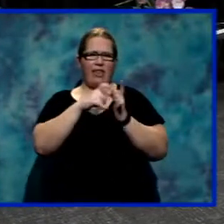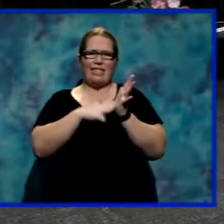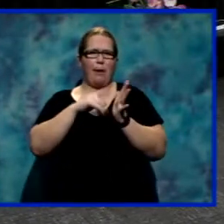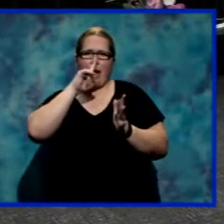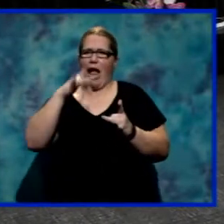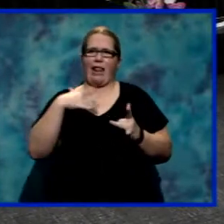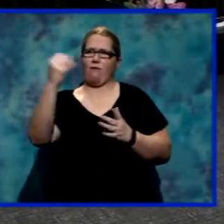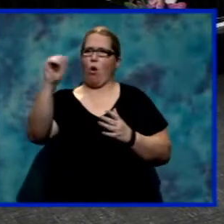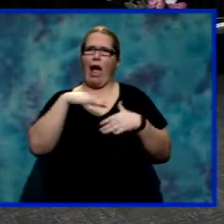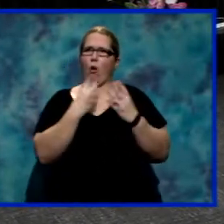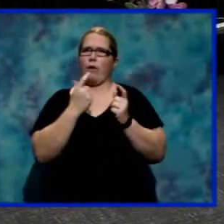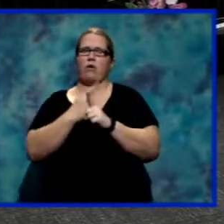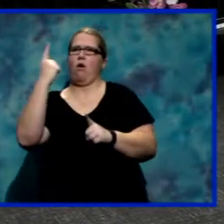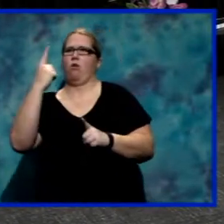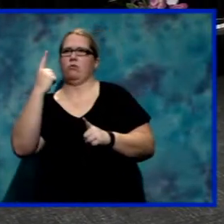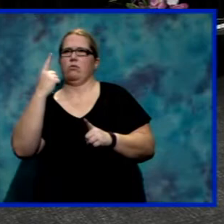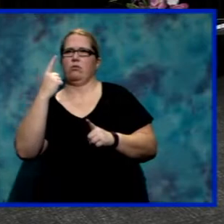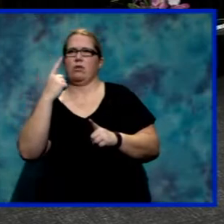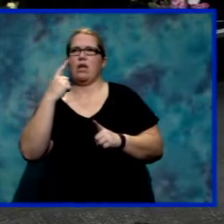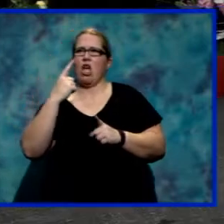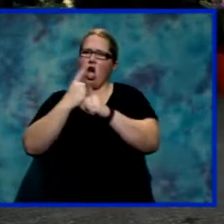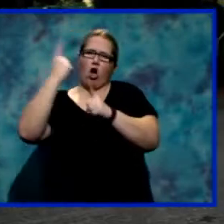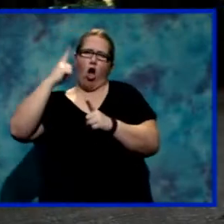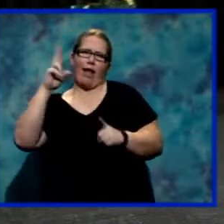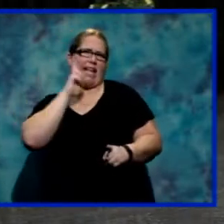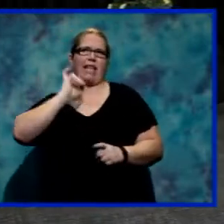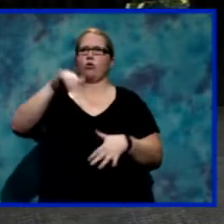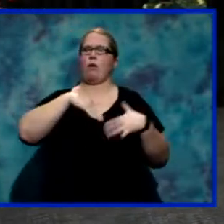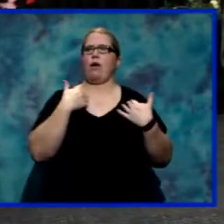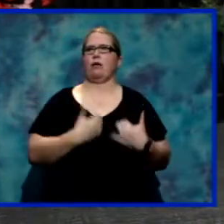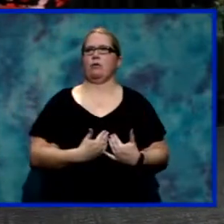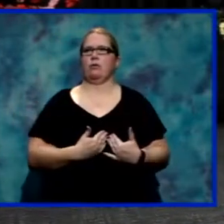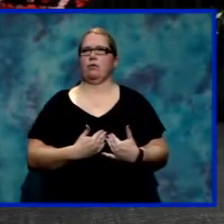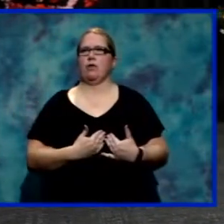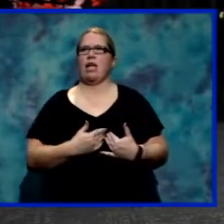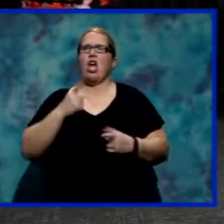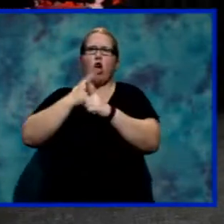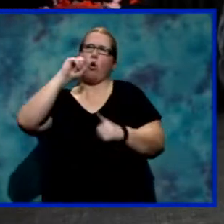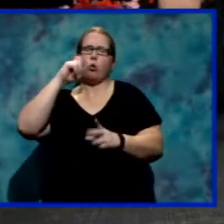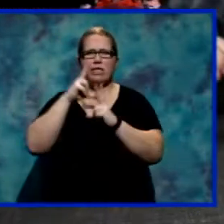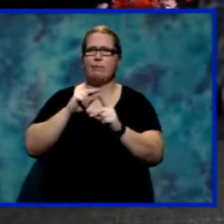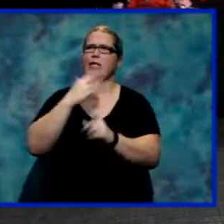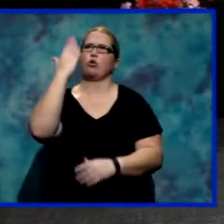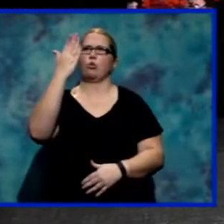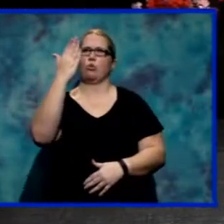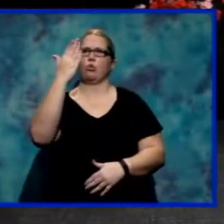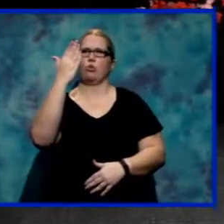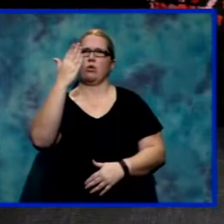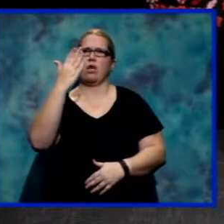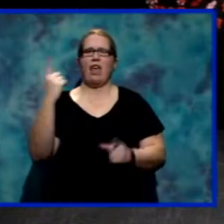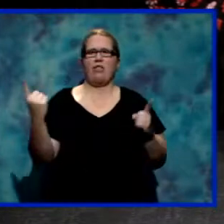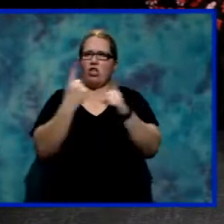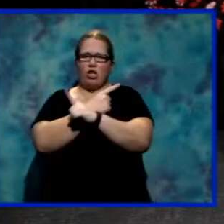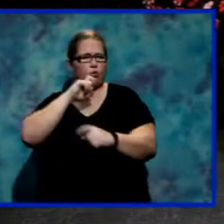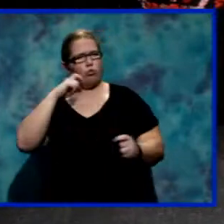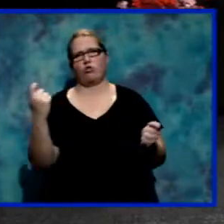together. Instantly, he begins to clean you out. Instantly, he began to speak to you. Instantly, he began to change you. And the change is